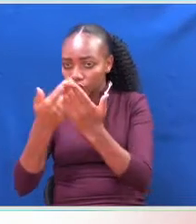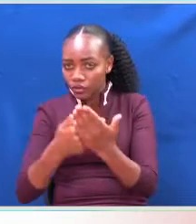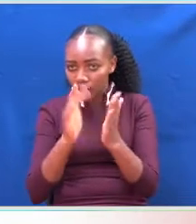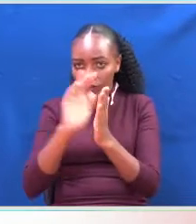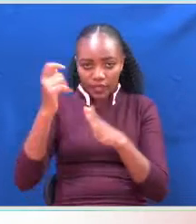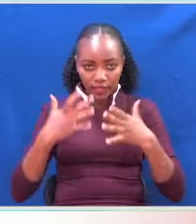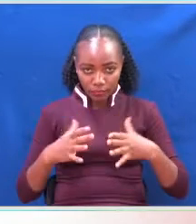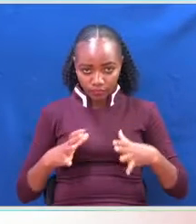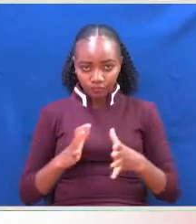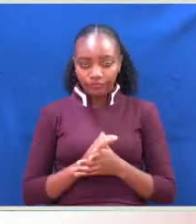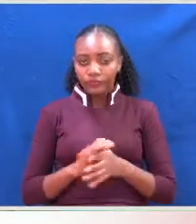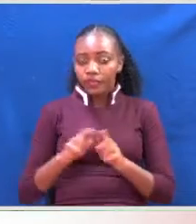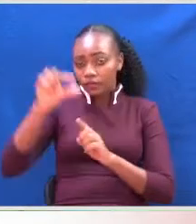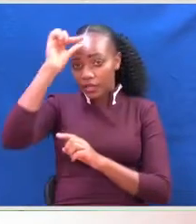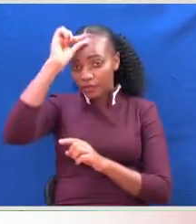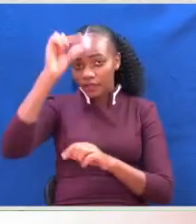the camps.